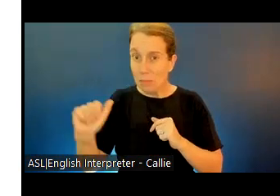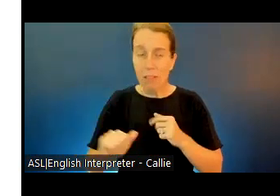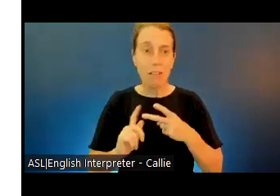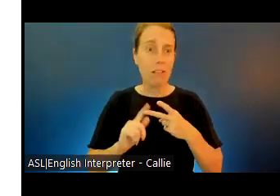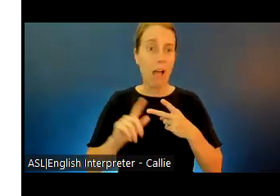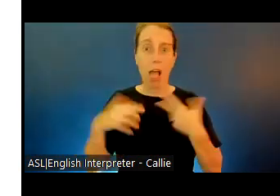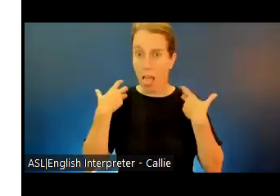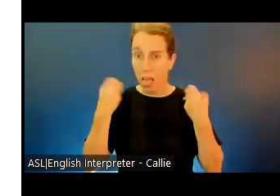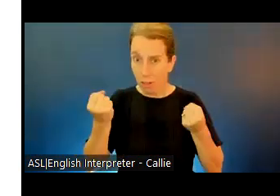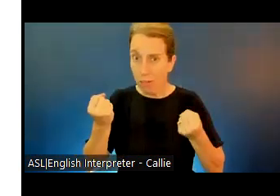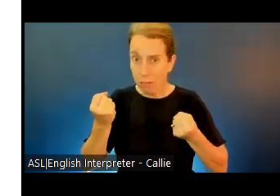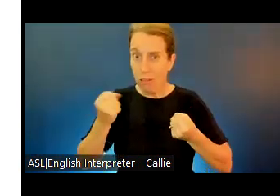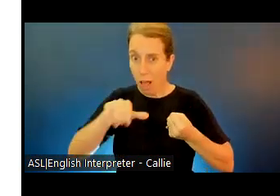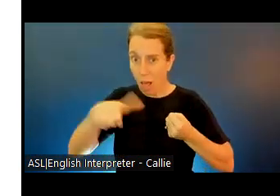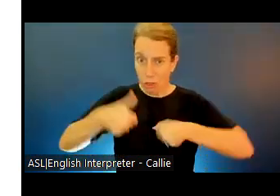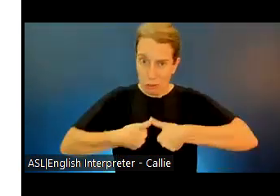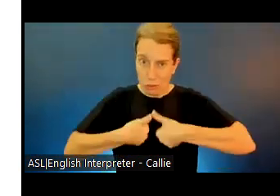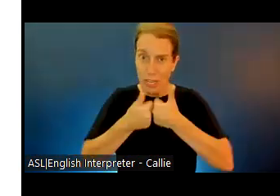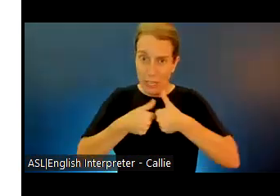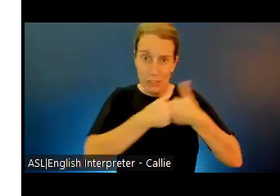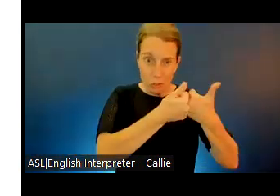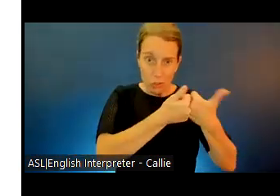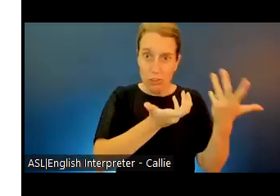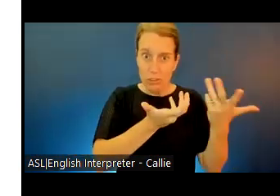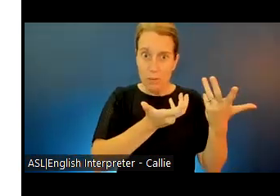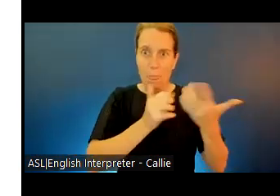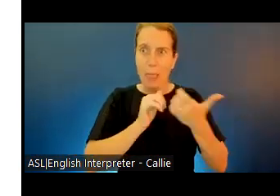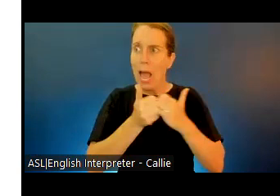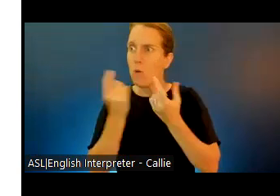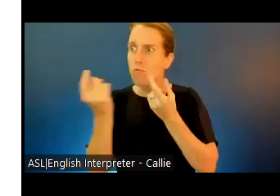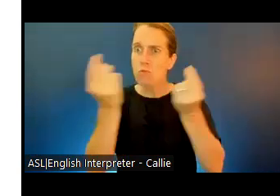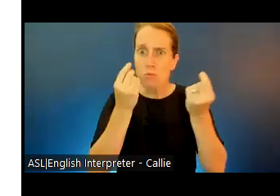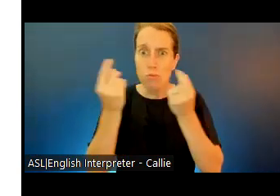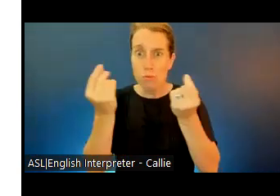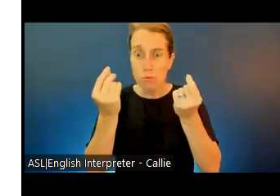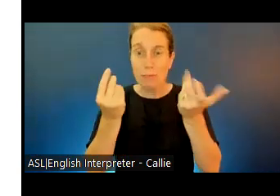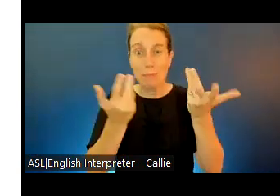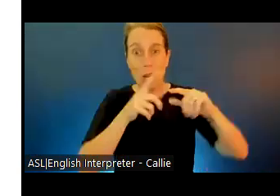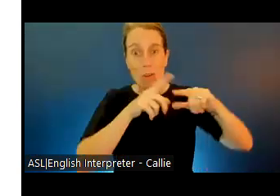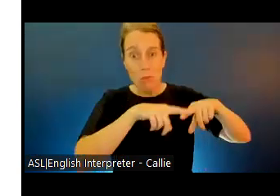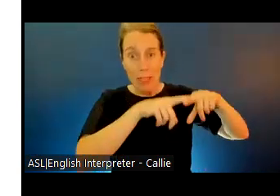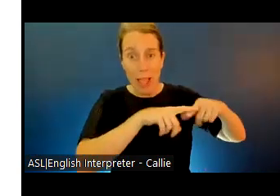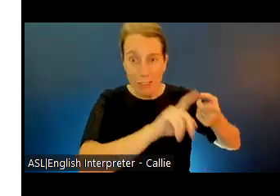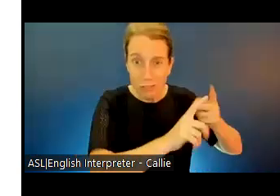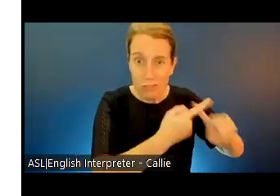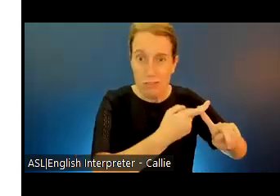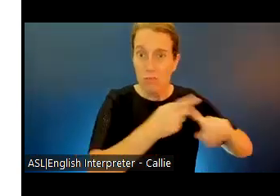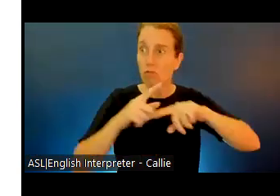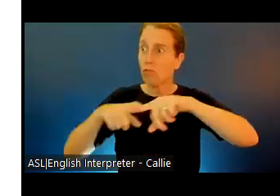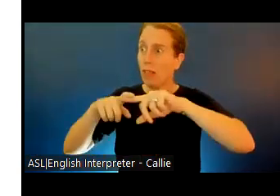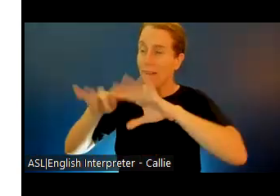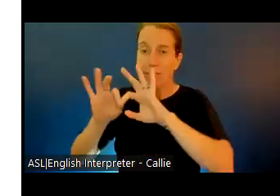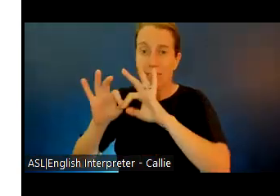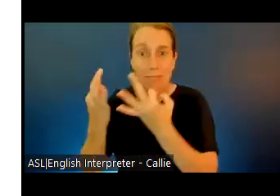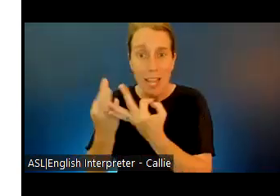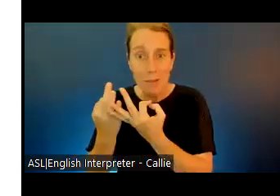friends, family, or paid caregivers to complete day-to-day tasks. Some are unable to care for their personal and